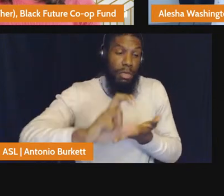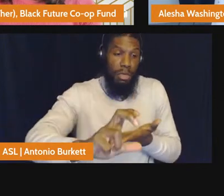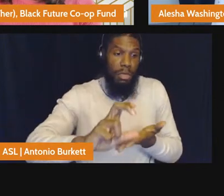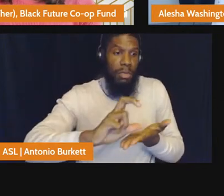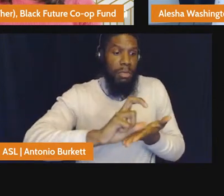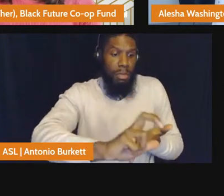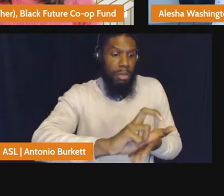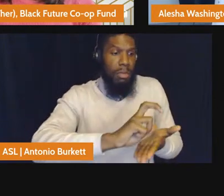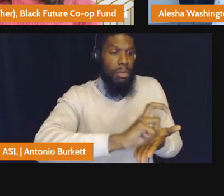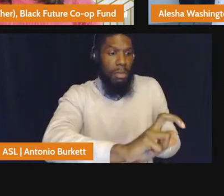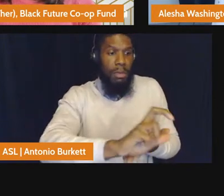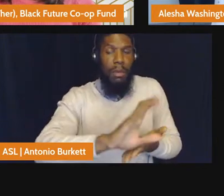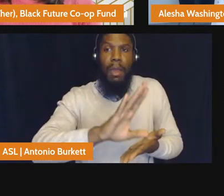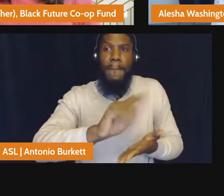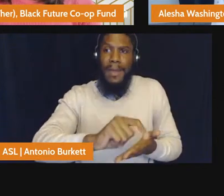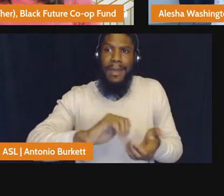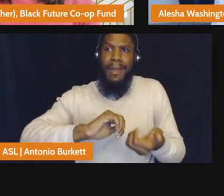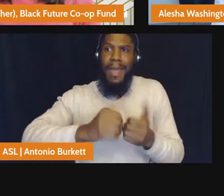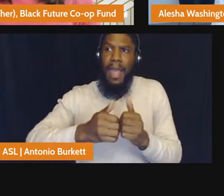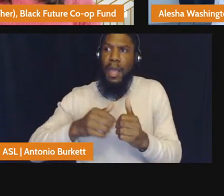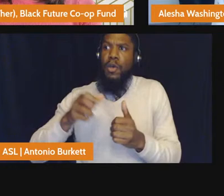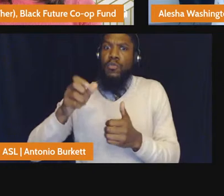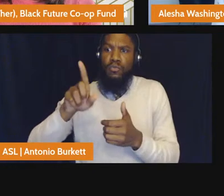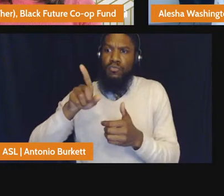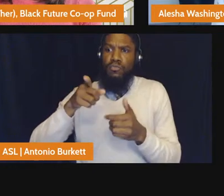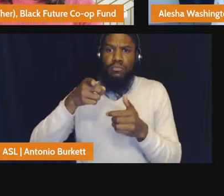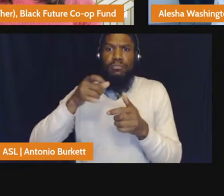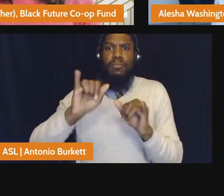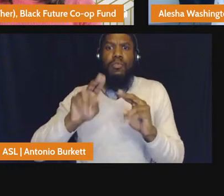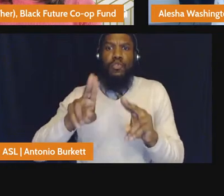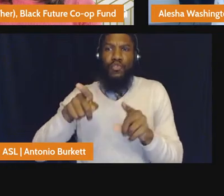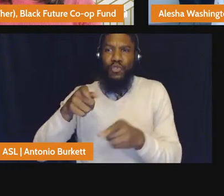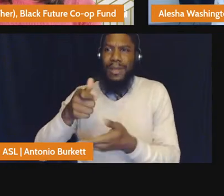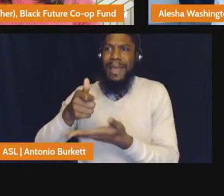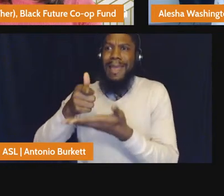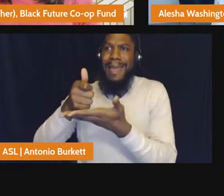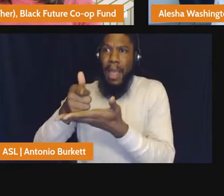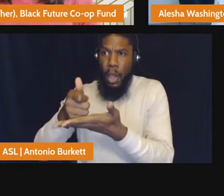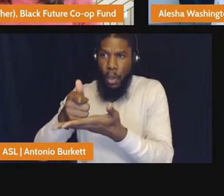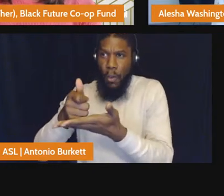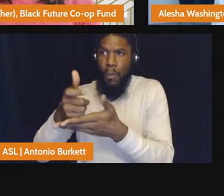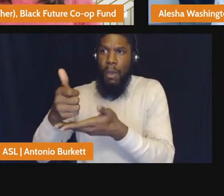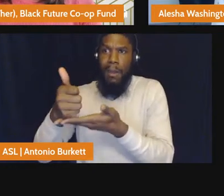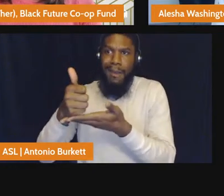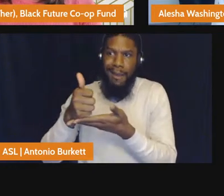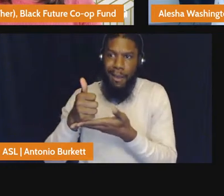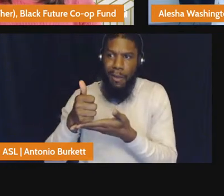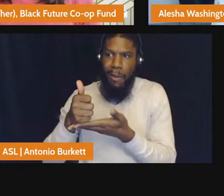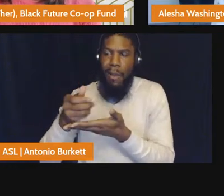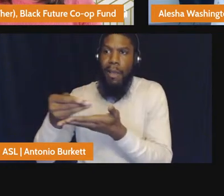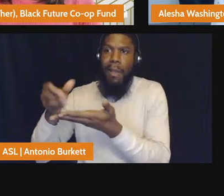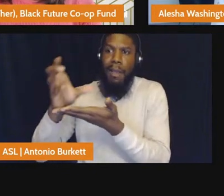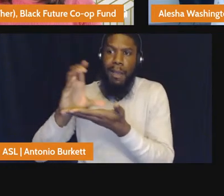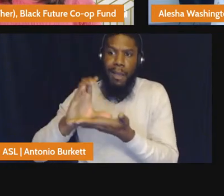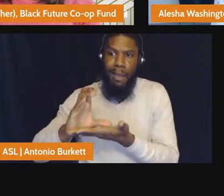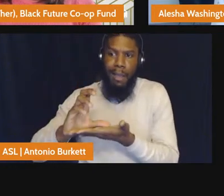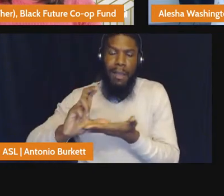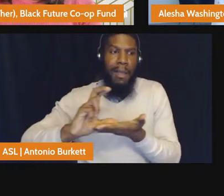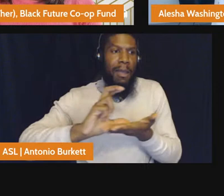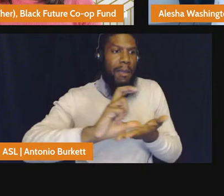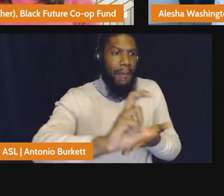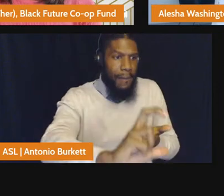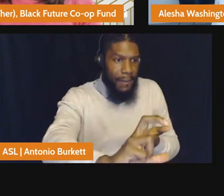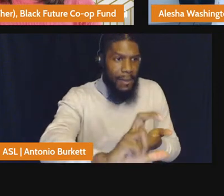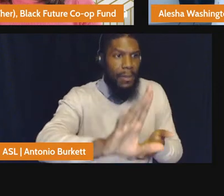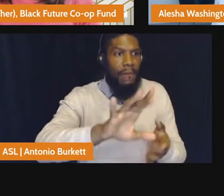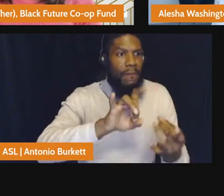that can't be known until you ask and then listen to the answer that you get back. And so we